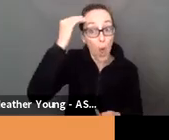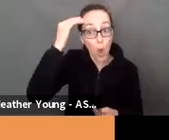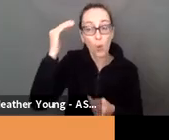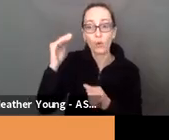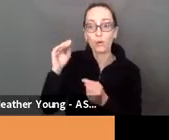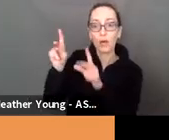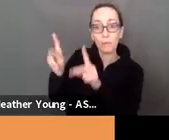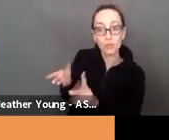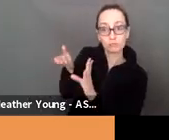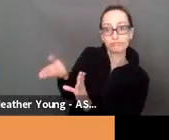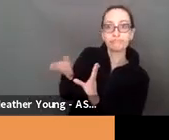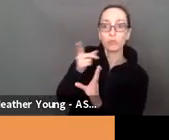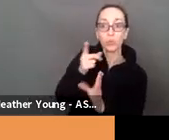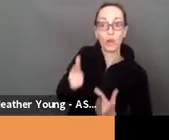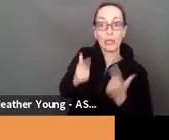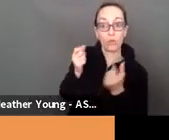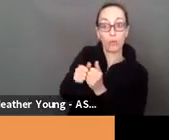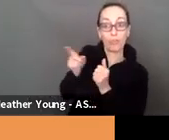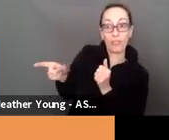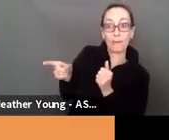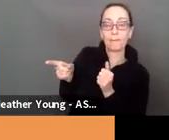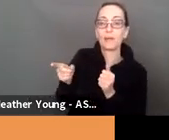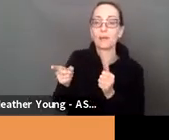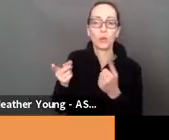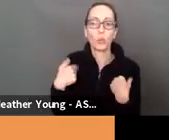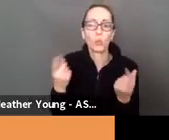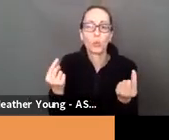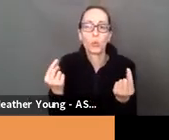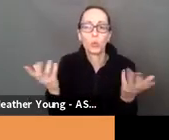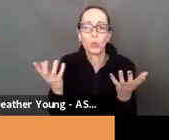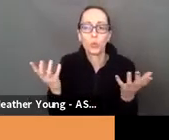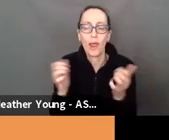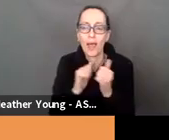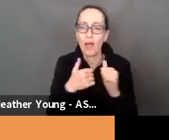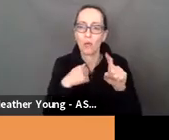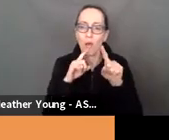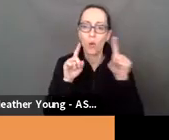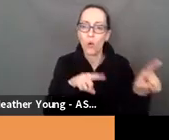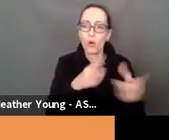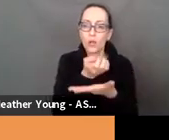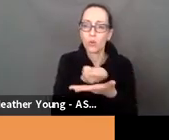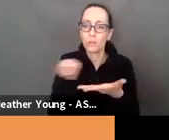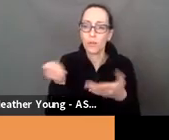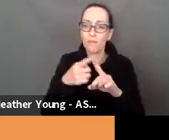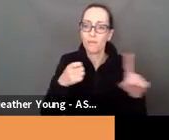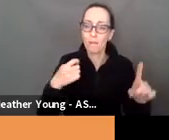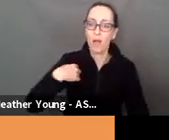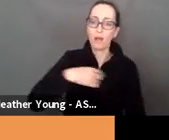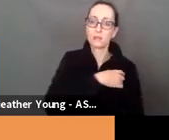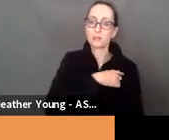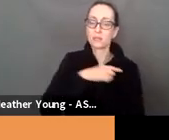with, for starters, the first thing to do to get equipment from EDP is to choose a